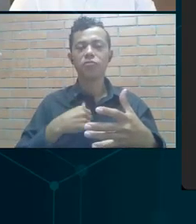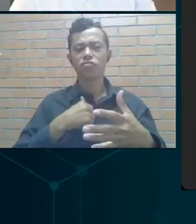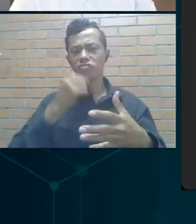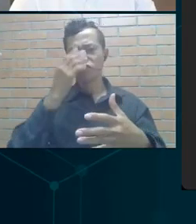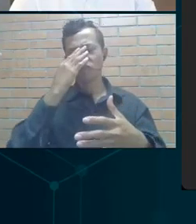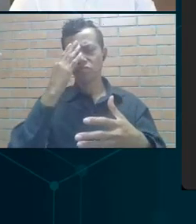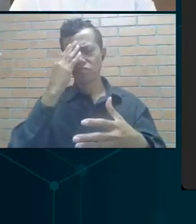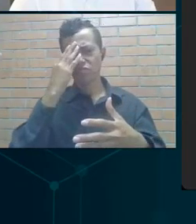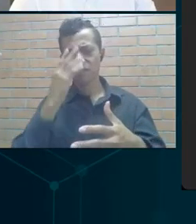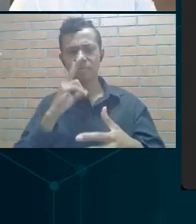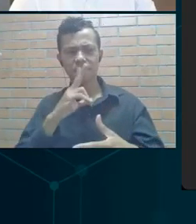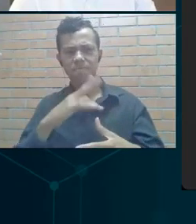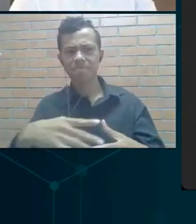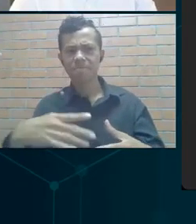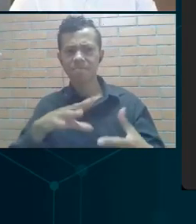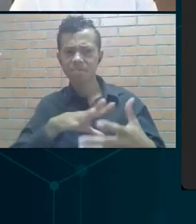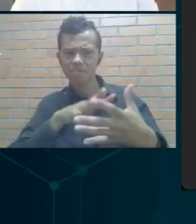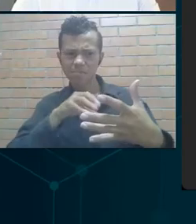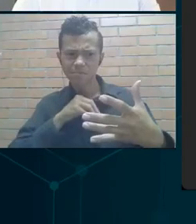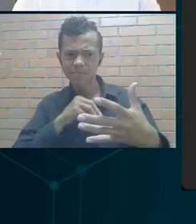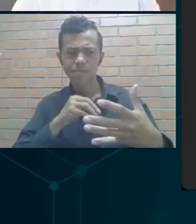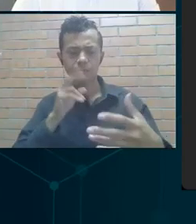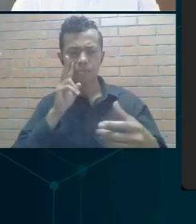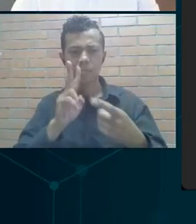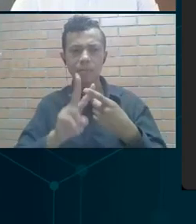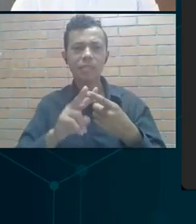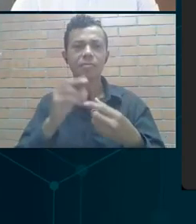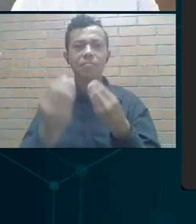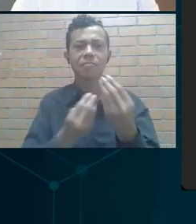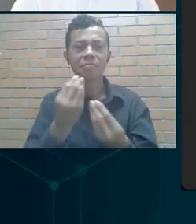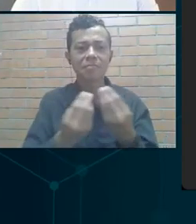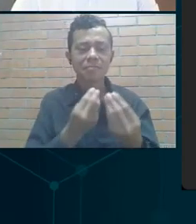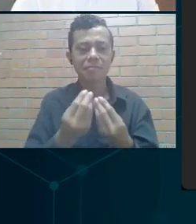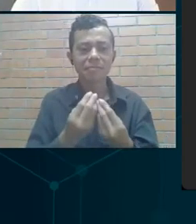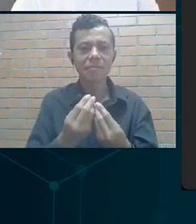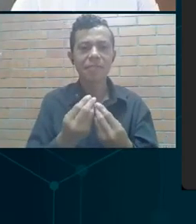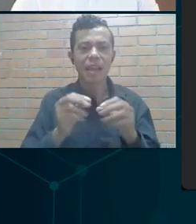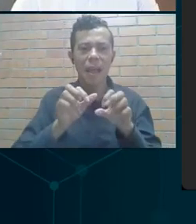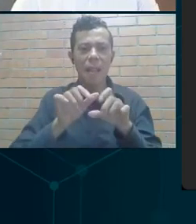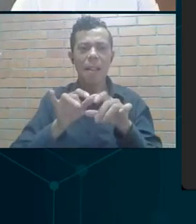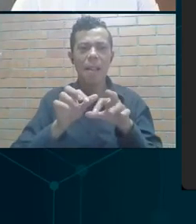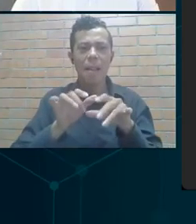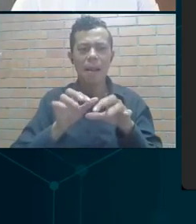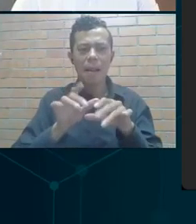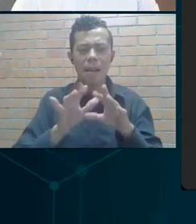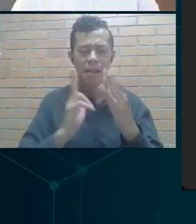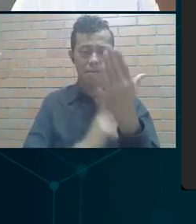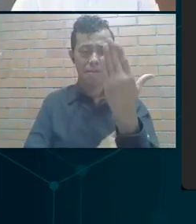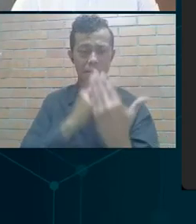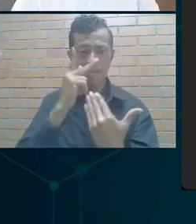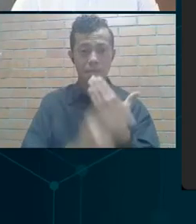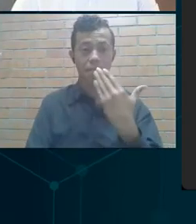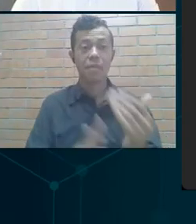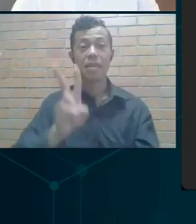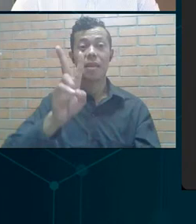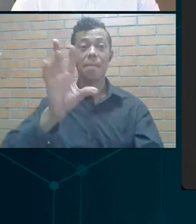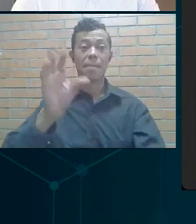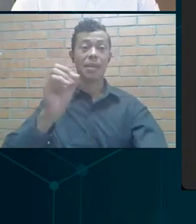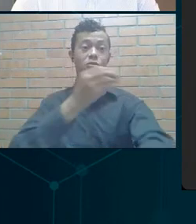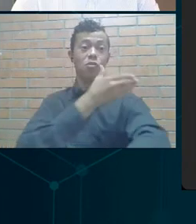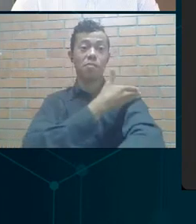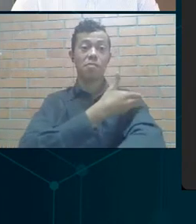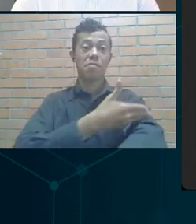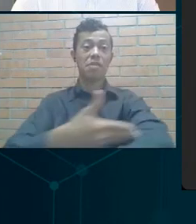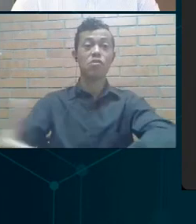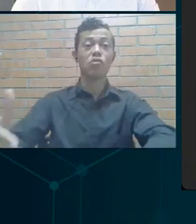the equivalent of this $20 million project. So one of the things that you have to do today,